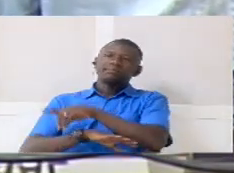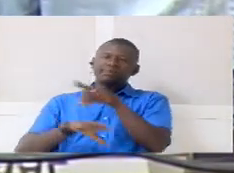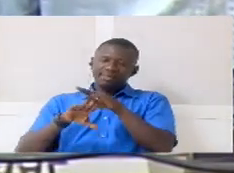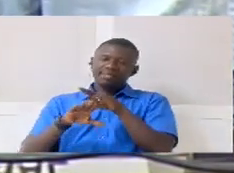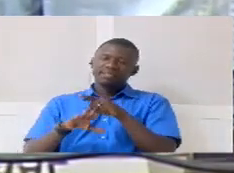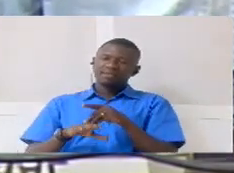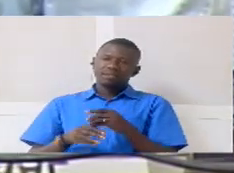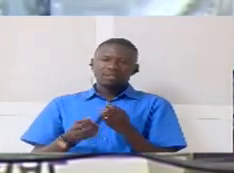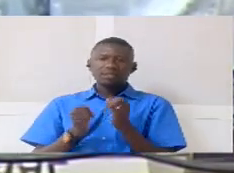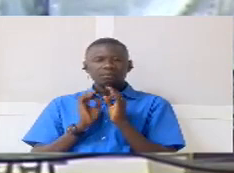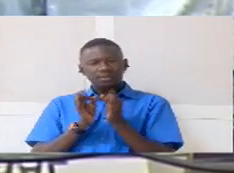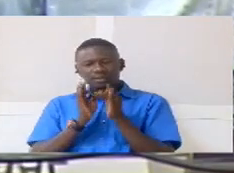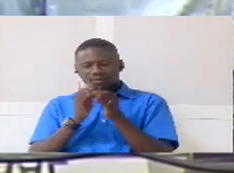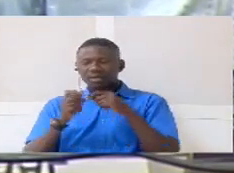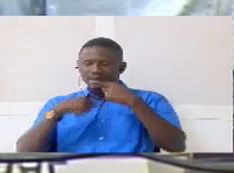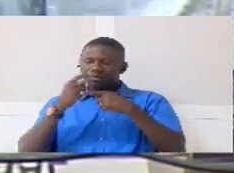men bekeringino.